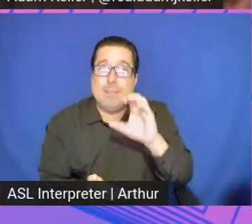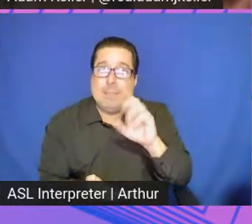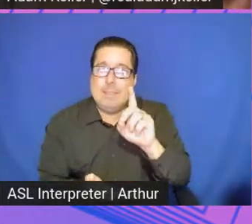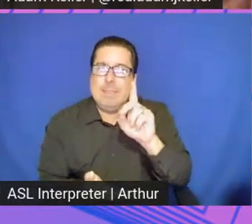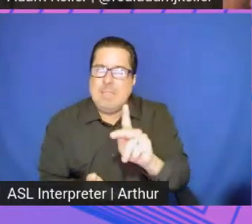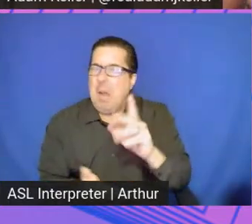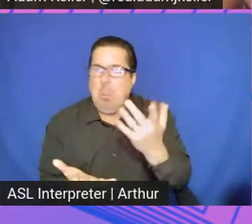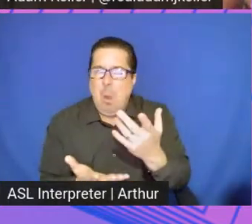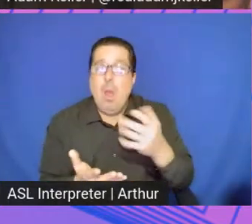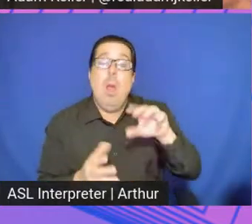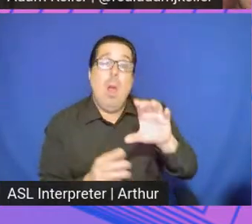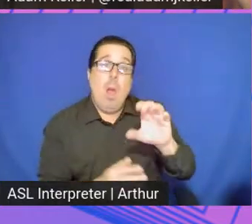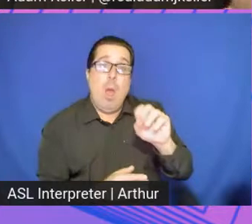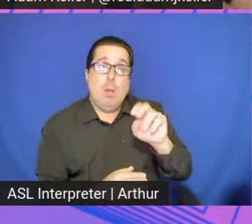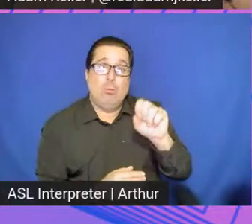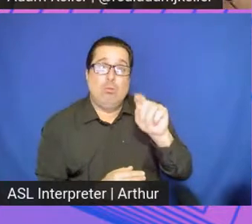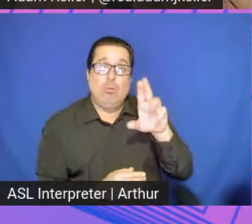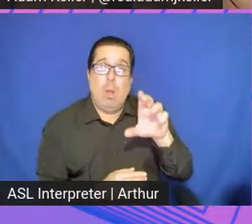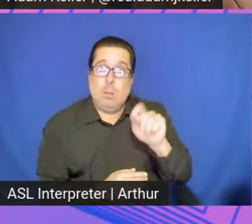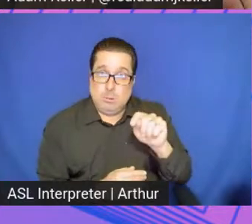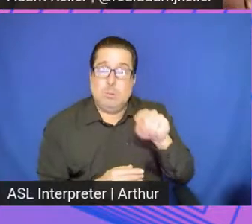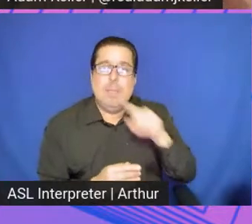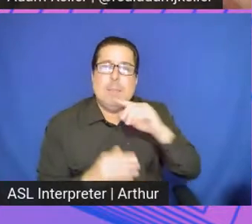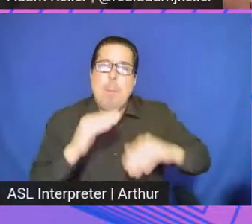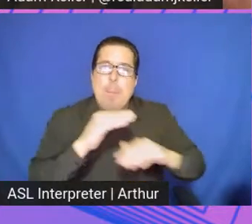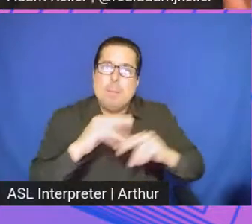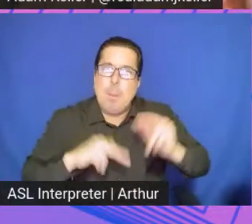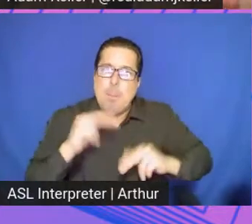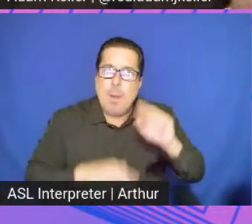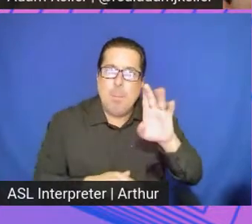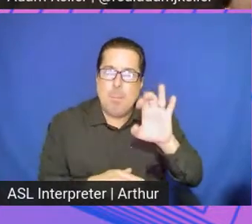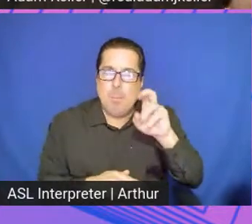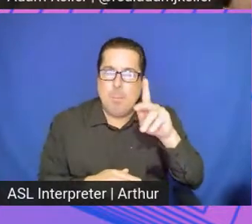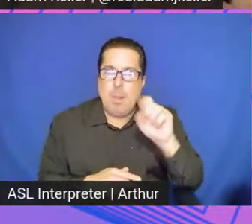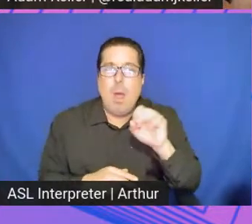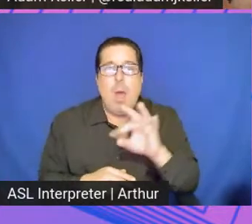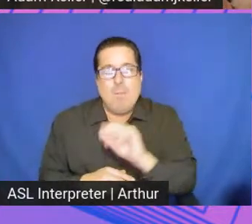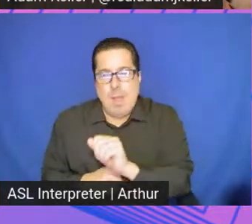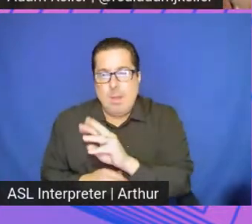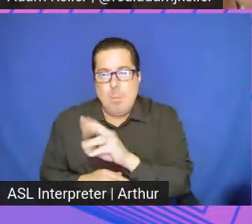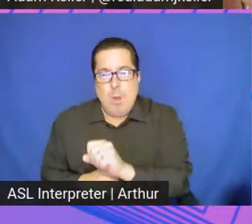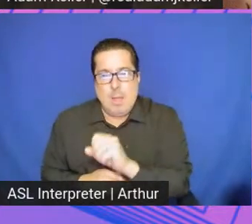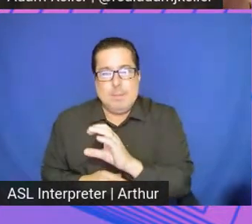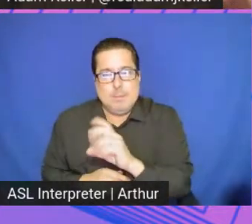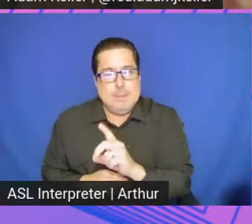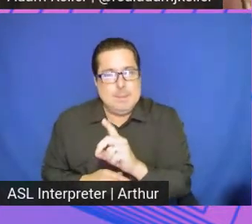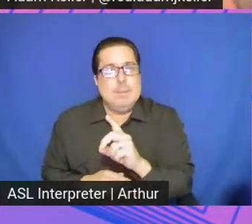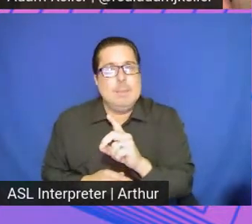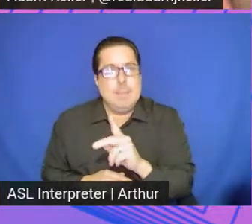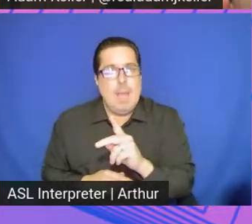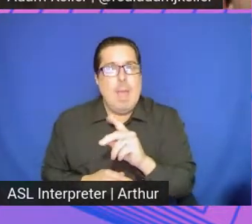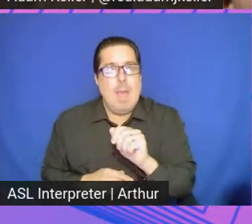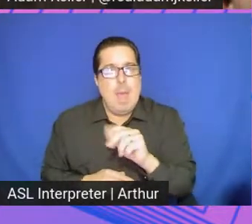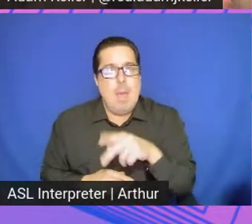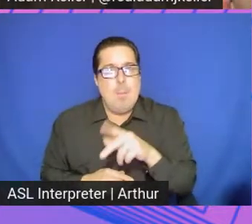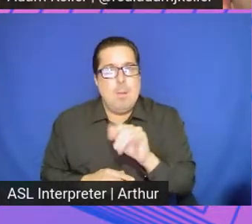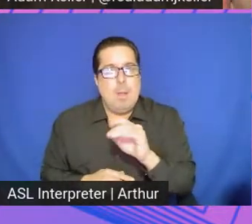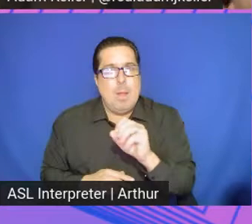constructs are the basic building blocks of AWS CDK applications. So when you think of a